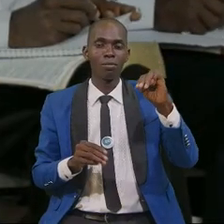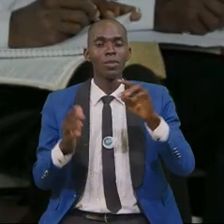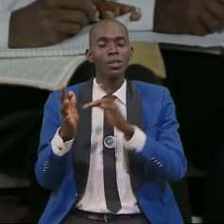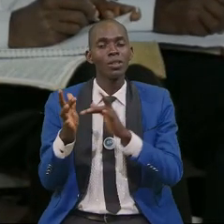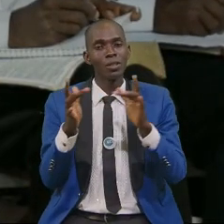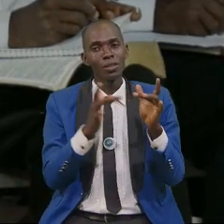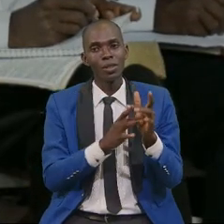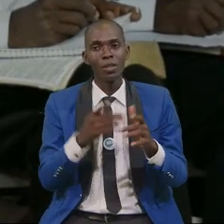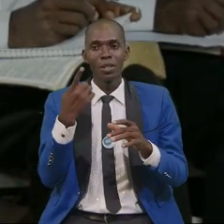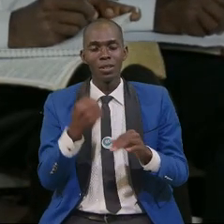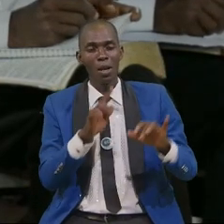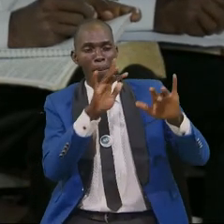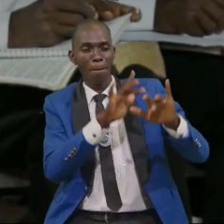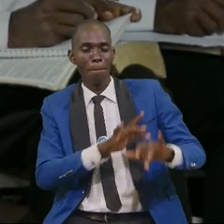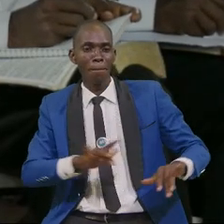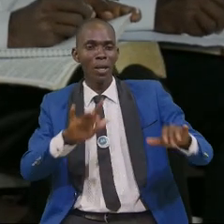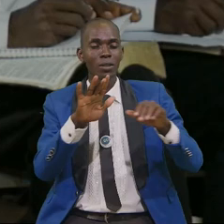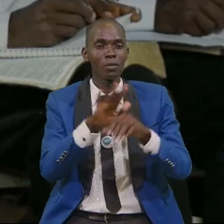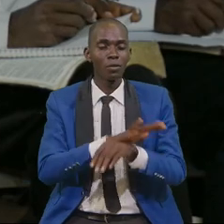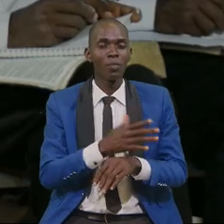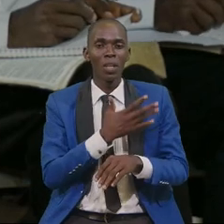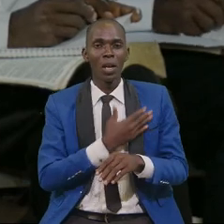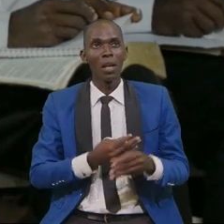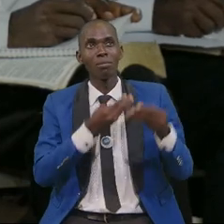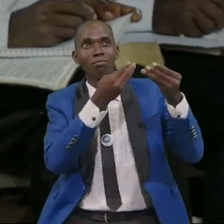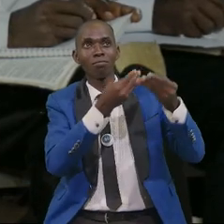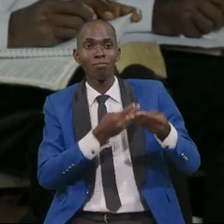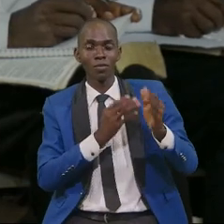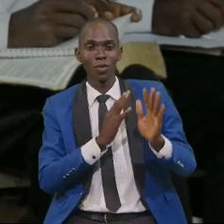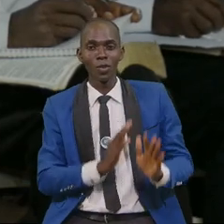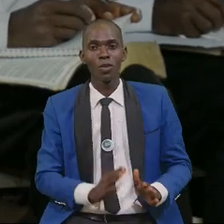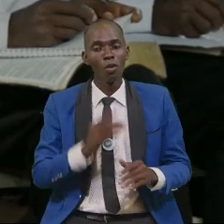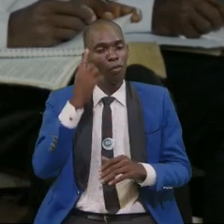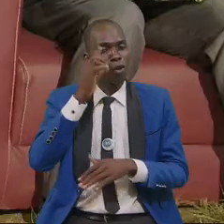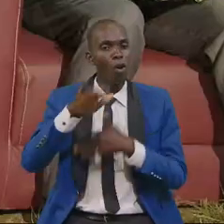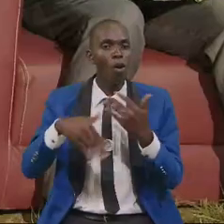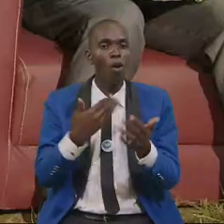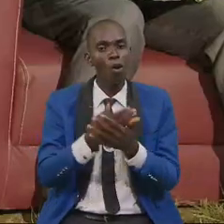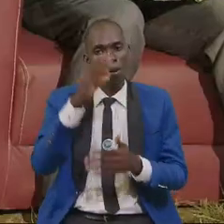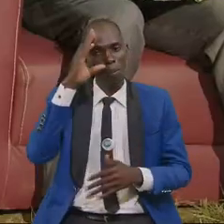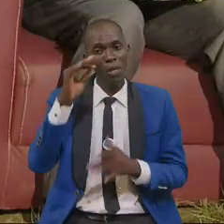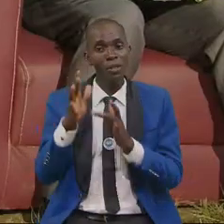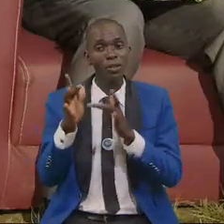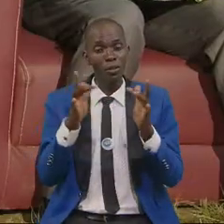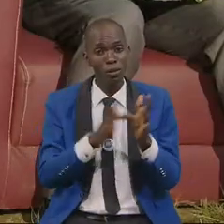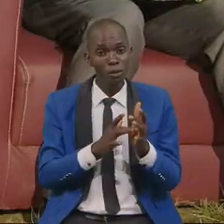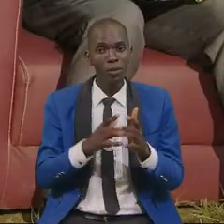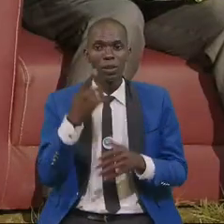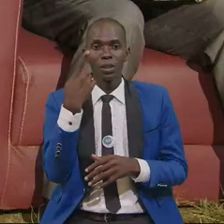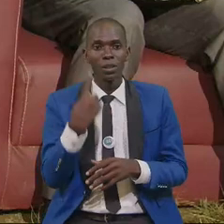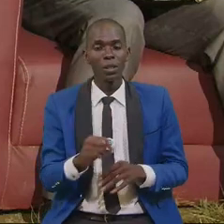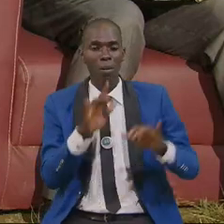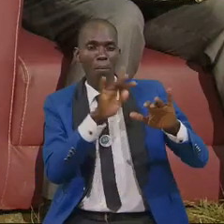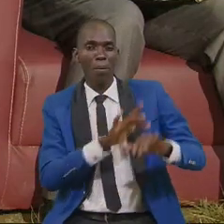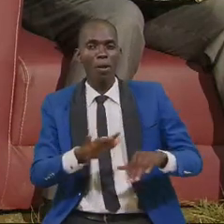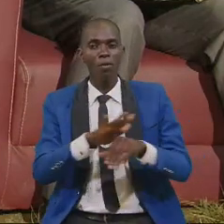merciful mediator for all men. Jesus, the merciful mediator. He is mediator. And that's